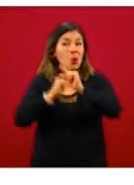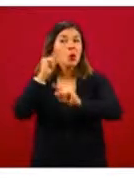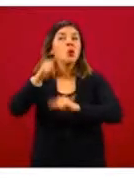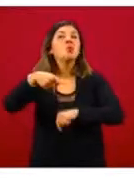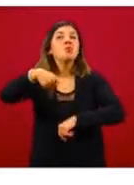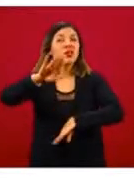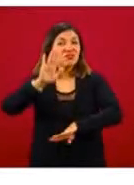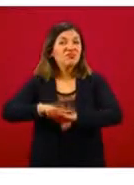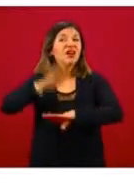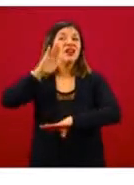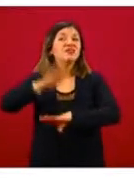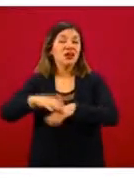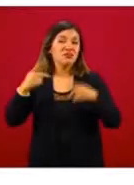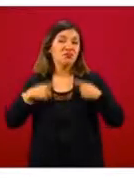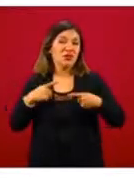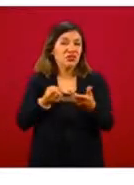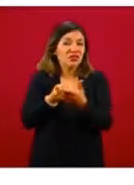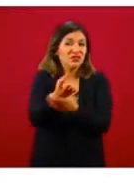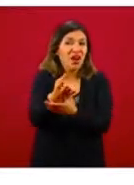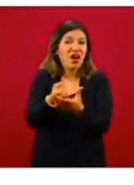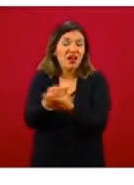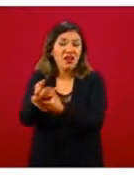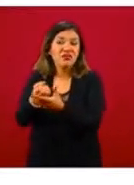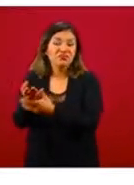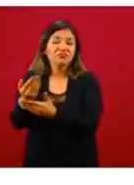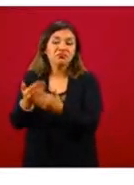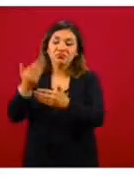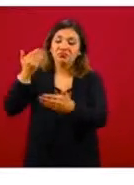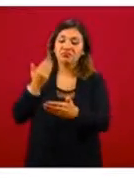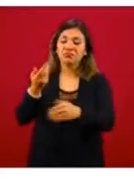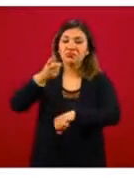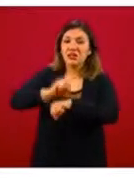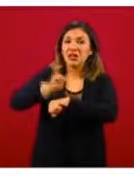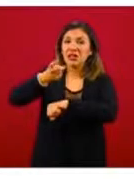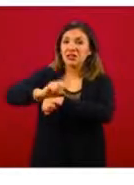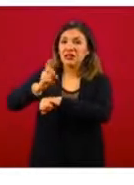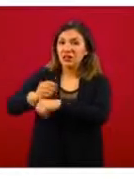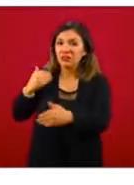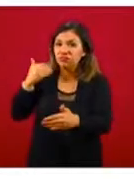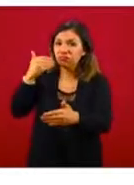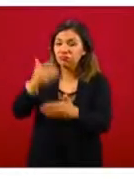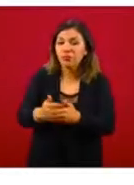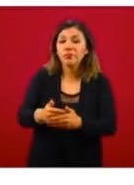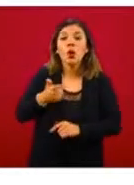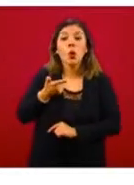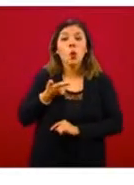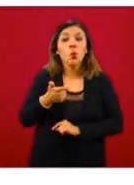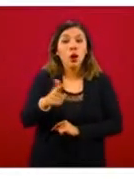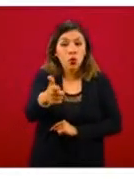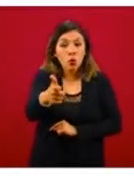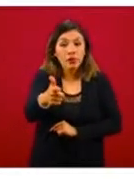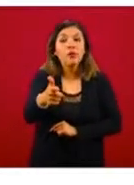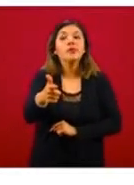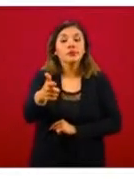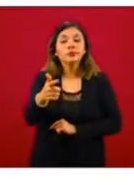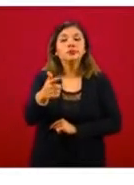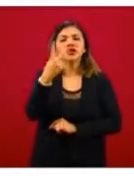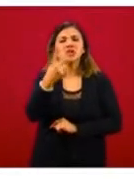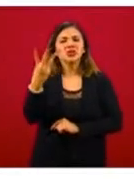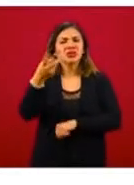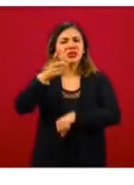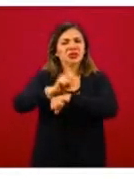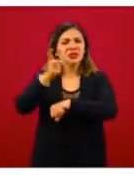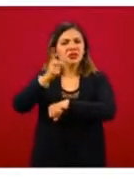are two states that they have gradually increased their mobility in the past few days,